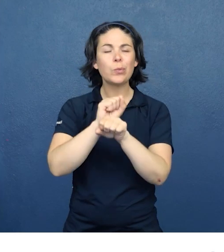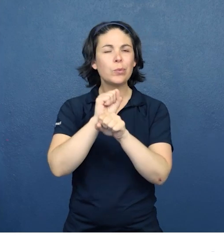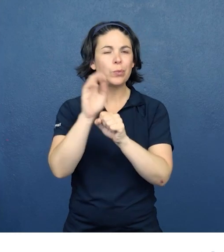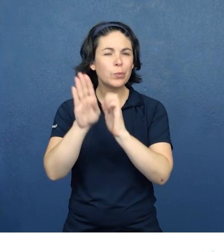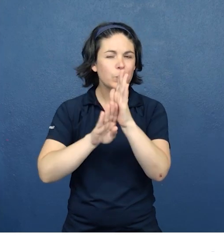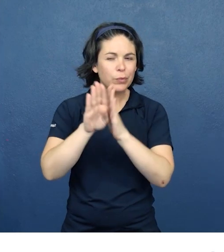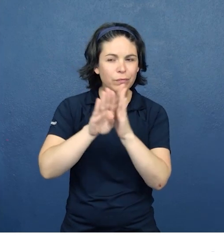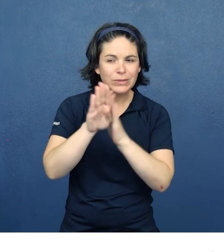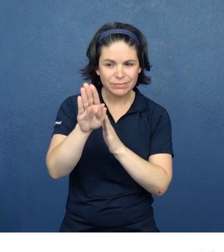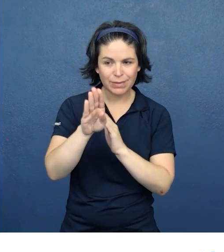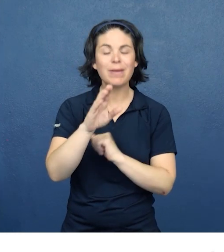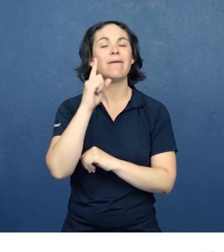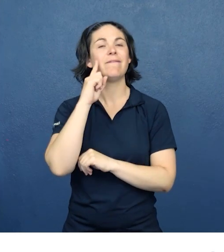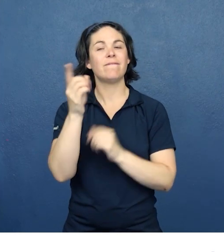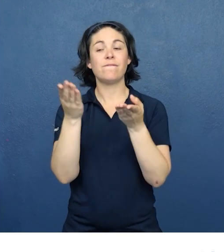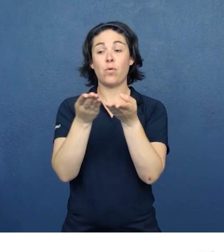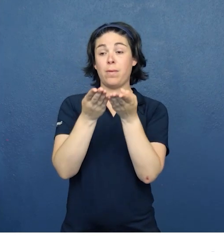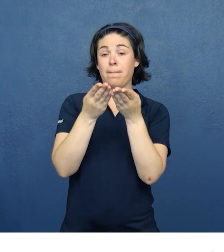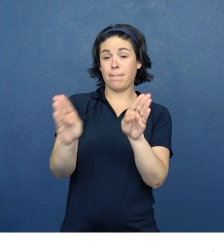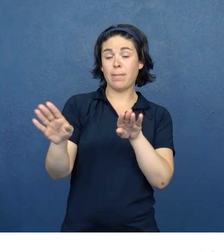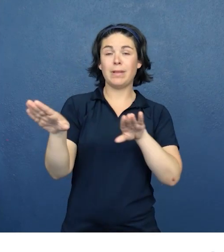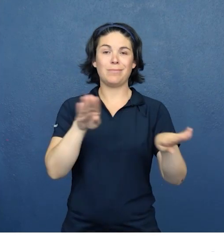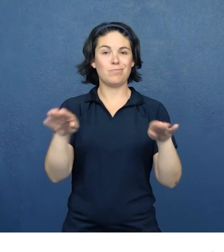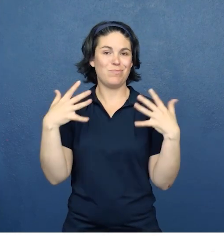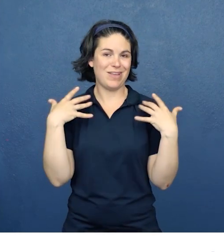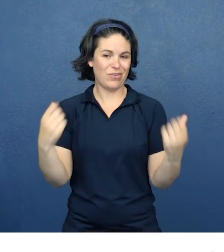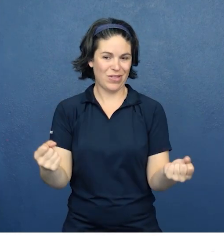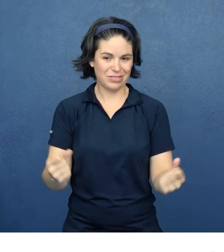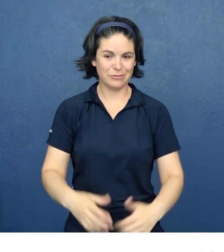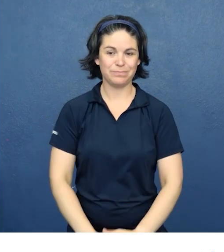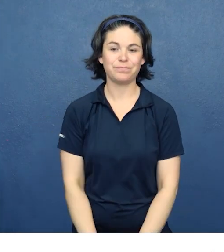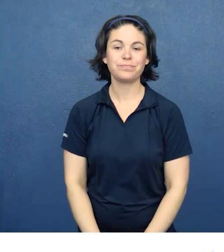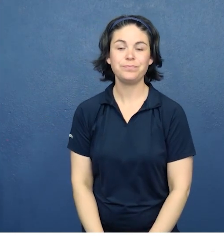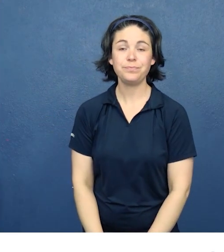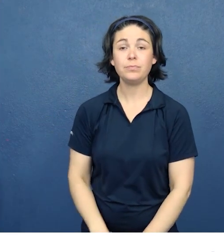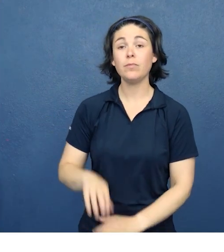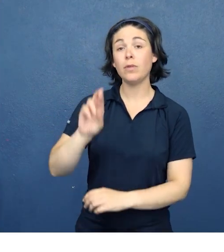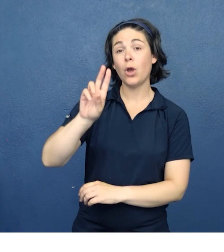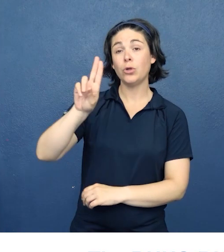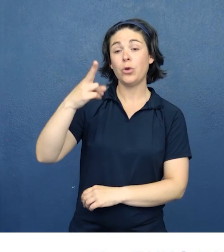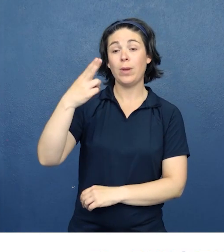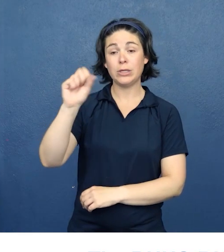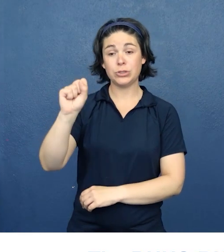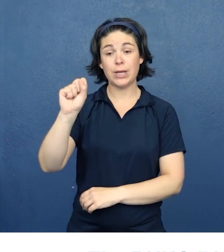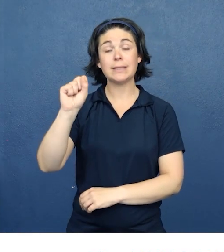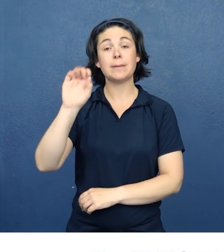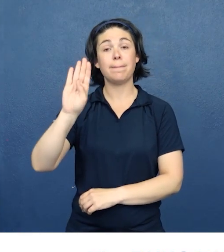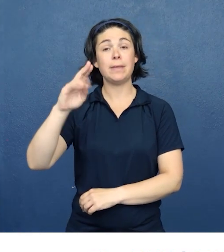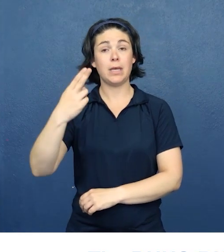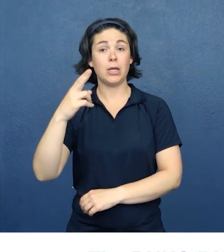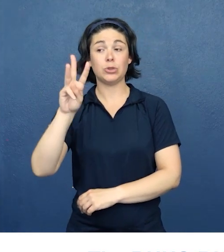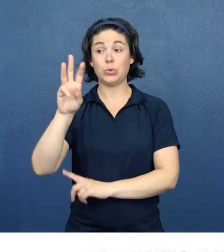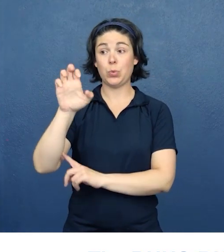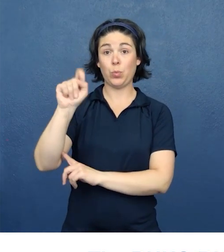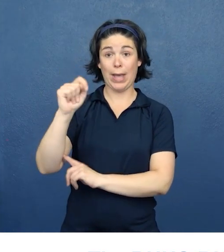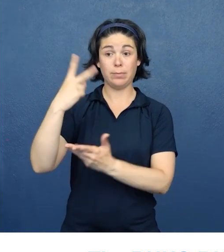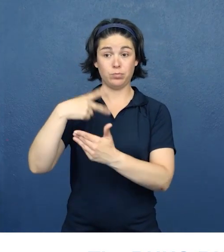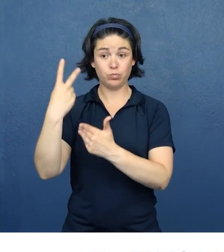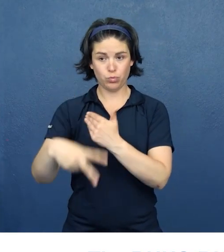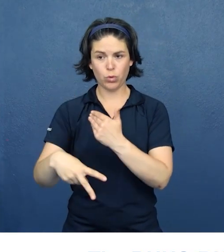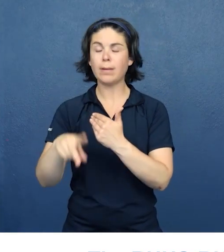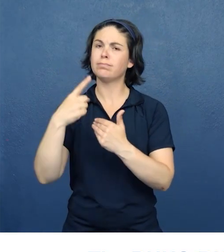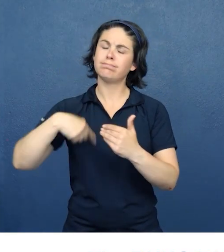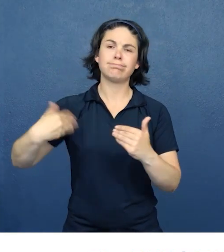the continued workforce development needs for public behavioral health. The RUHS-BH WET program